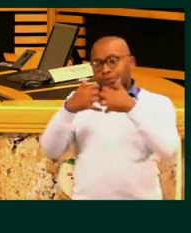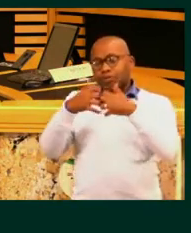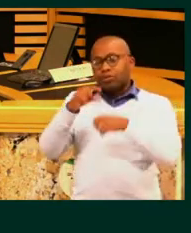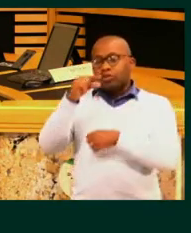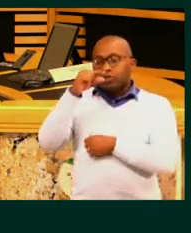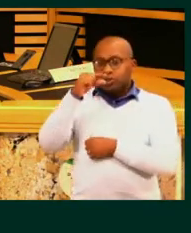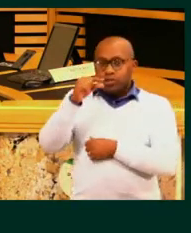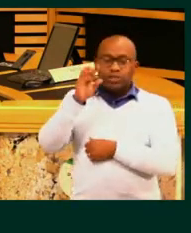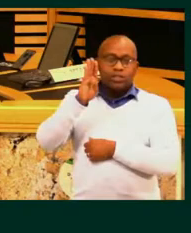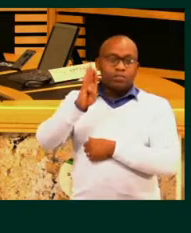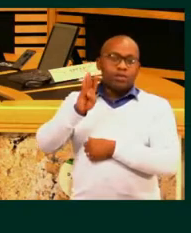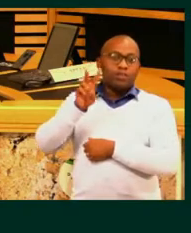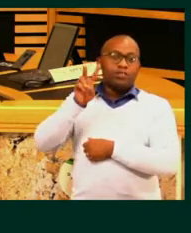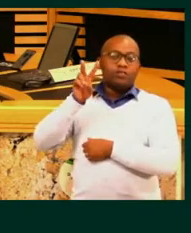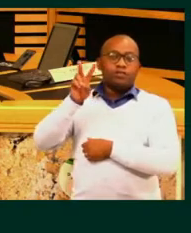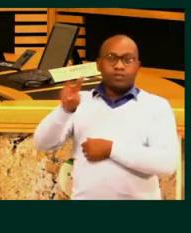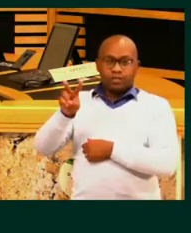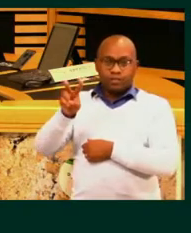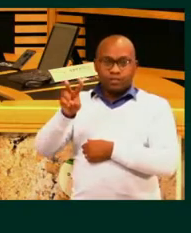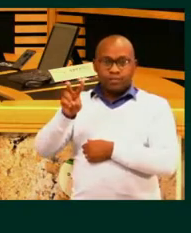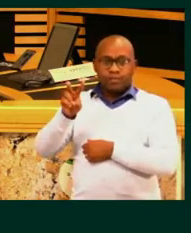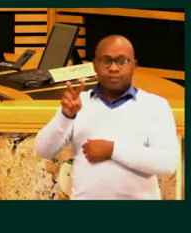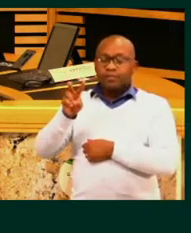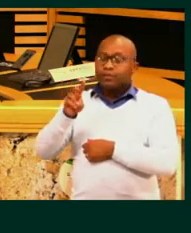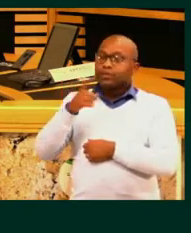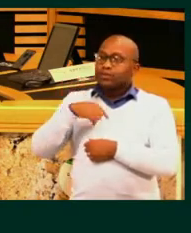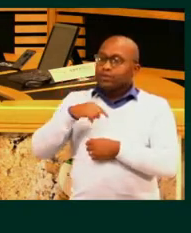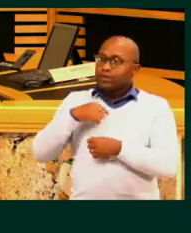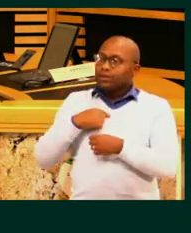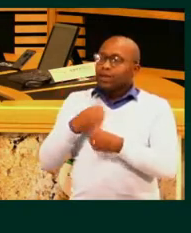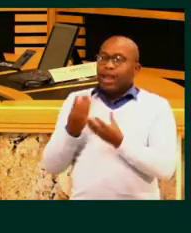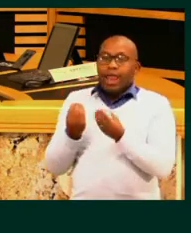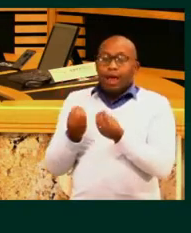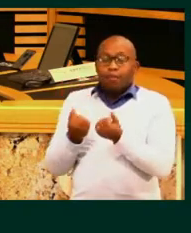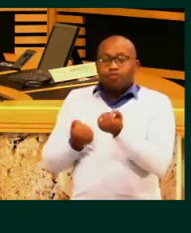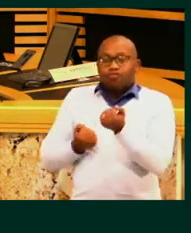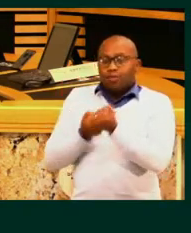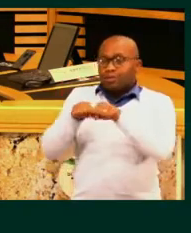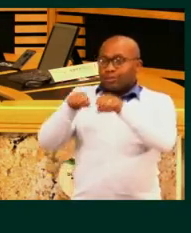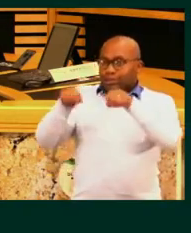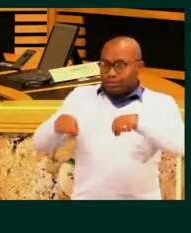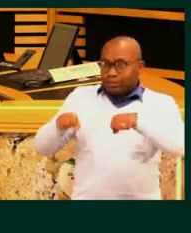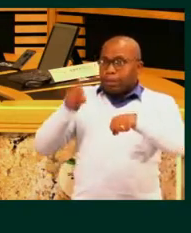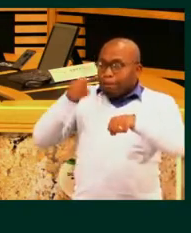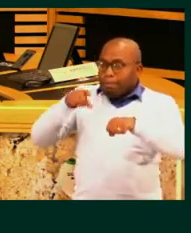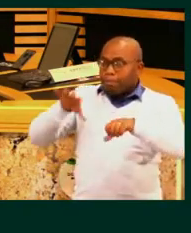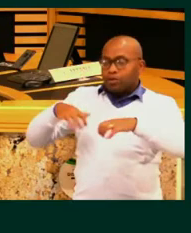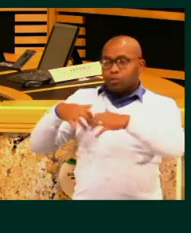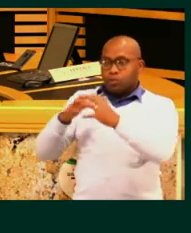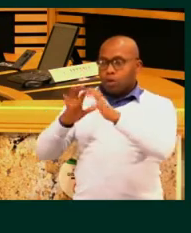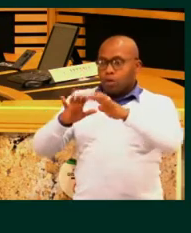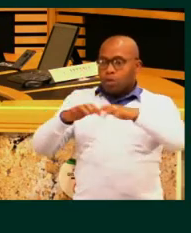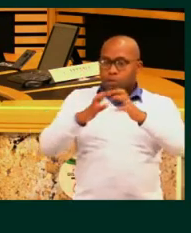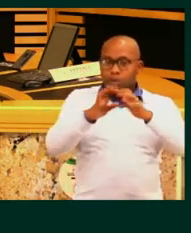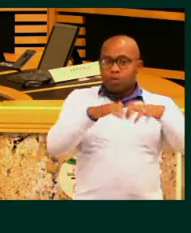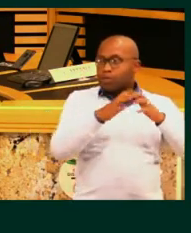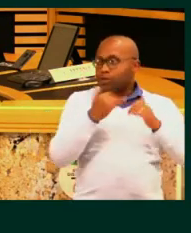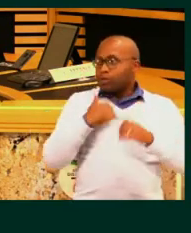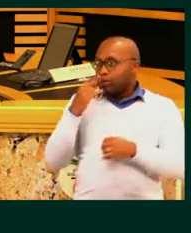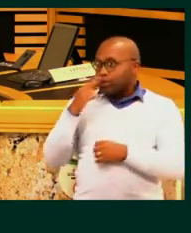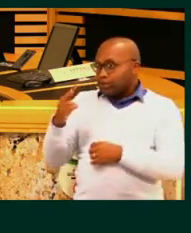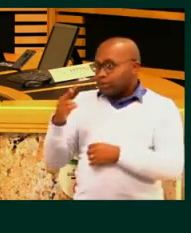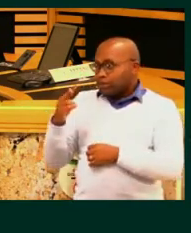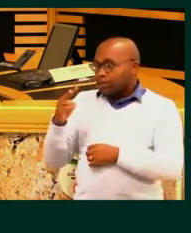integrate the number of shelters and support services particularly identified by gbv hotsports I can see honorable fanda your